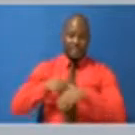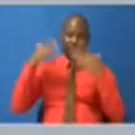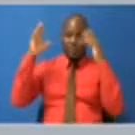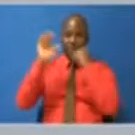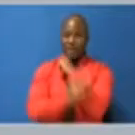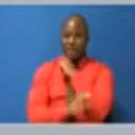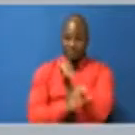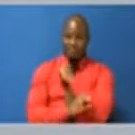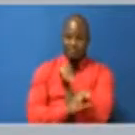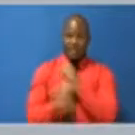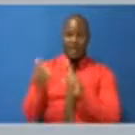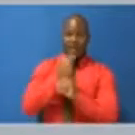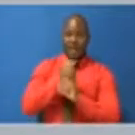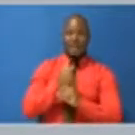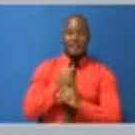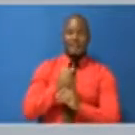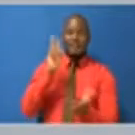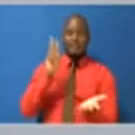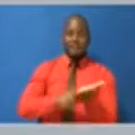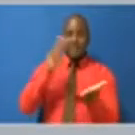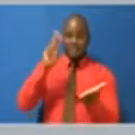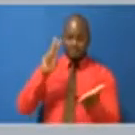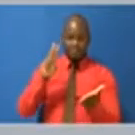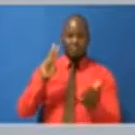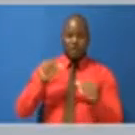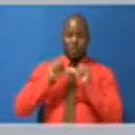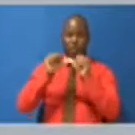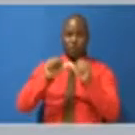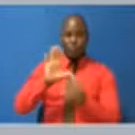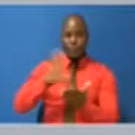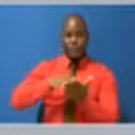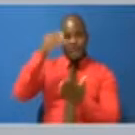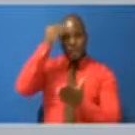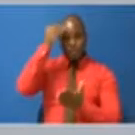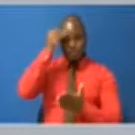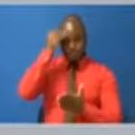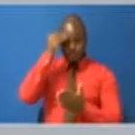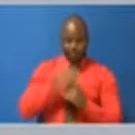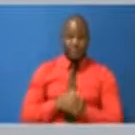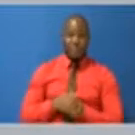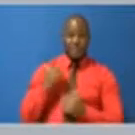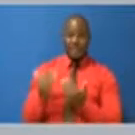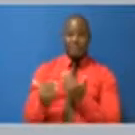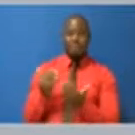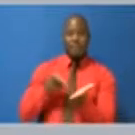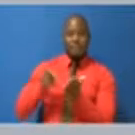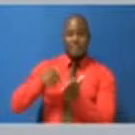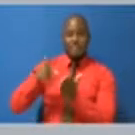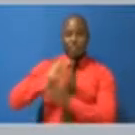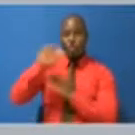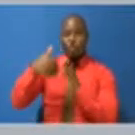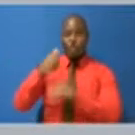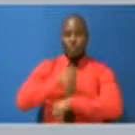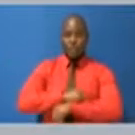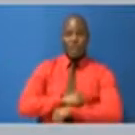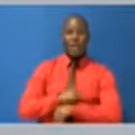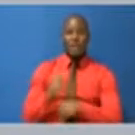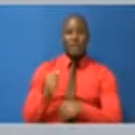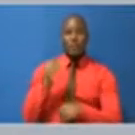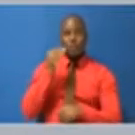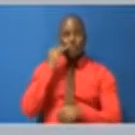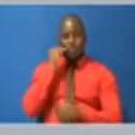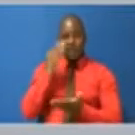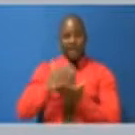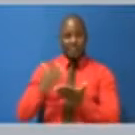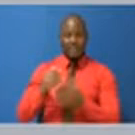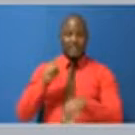out there to they'll get visa to further their education and we'll take care of the fees and our accommodation but